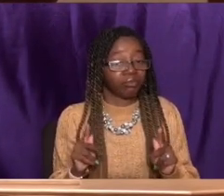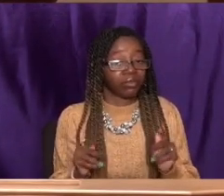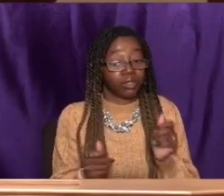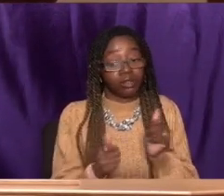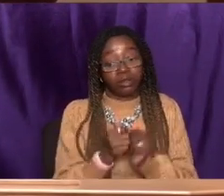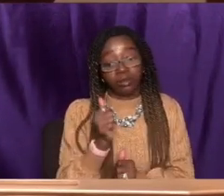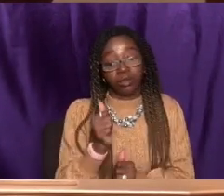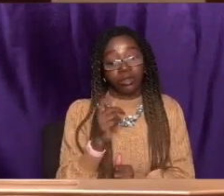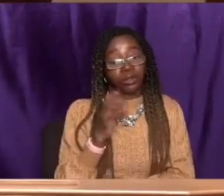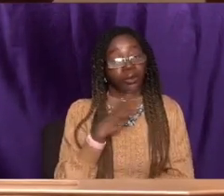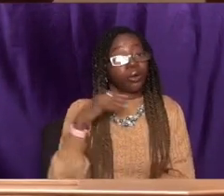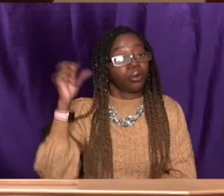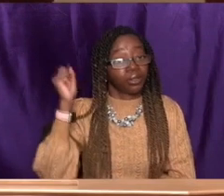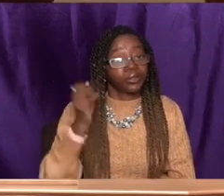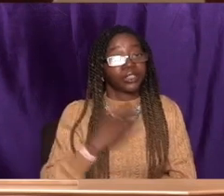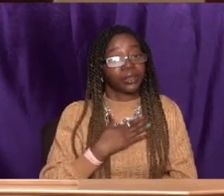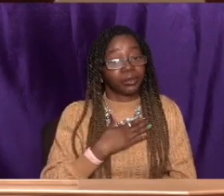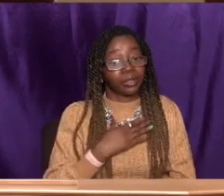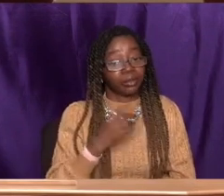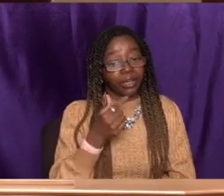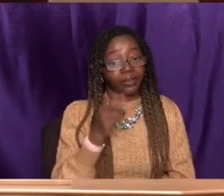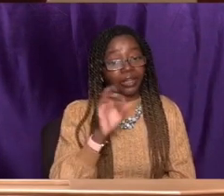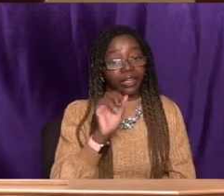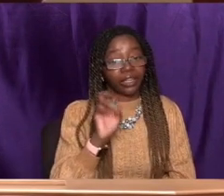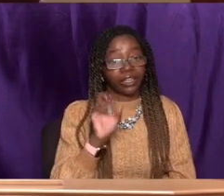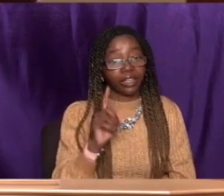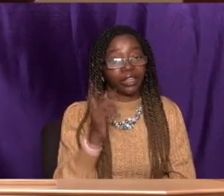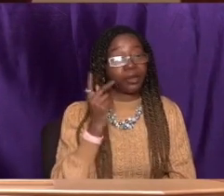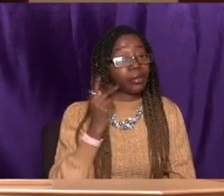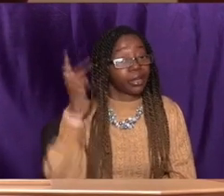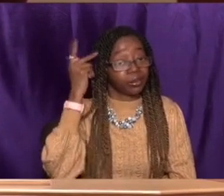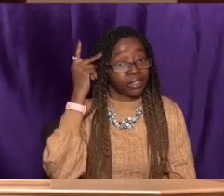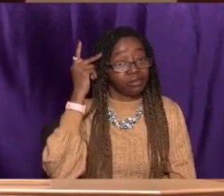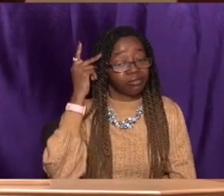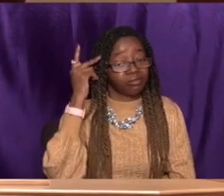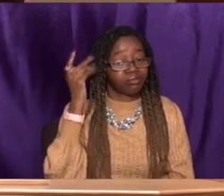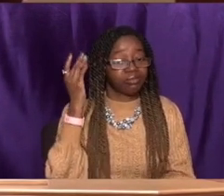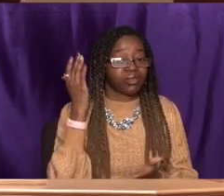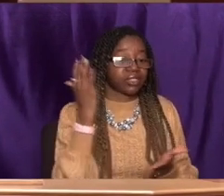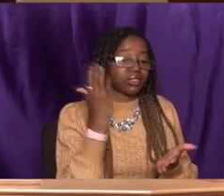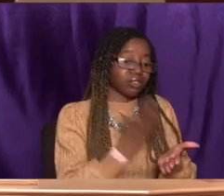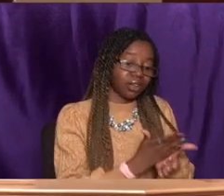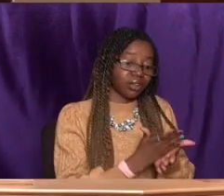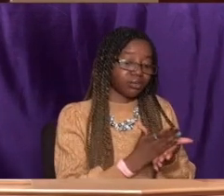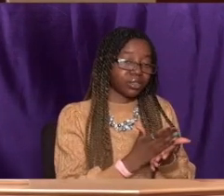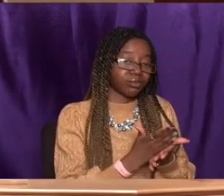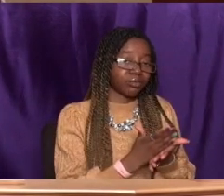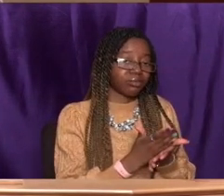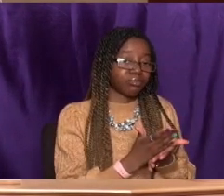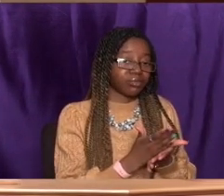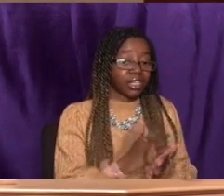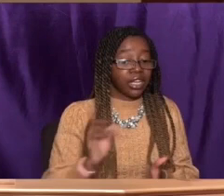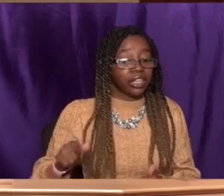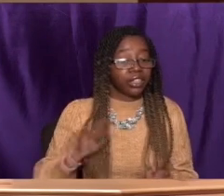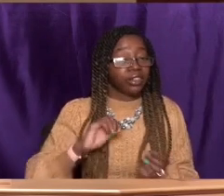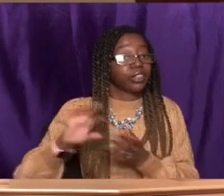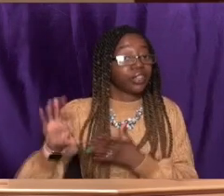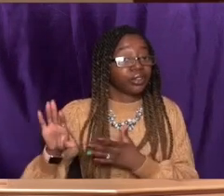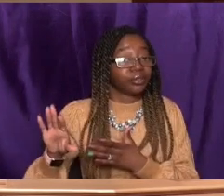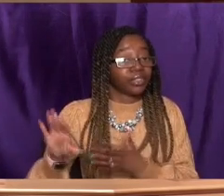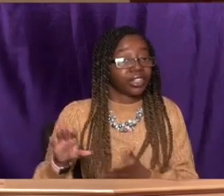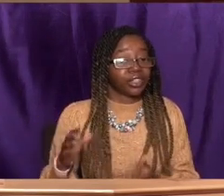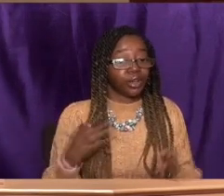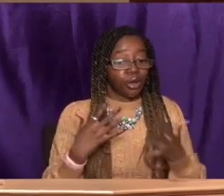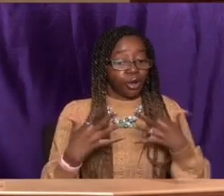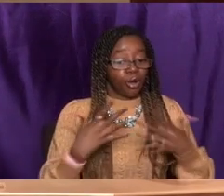most of whom were old enough to be my grandparents. They had stock in Lady Clairol. They didn't have gray hair,